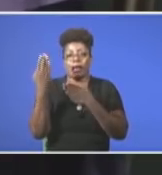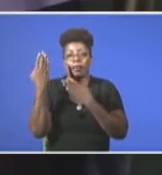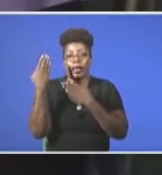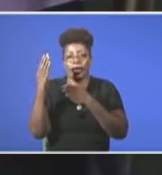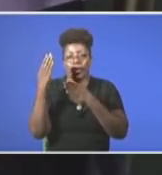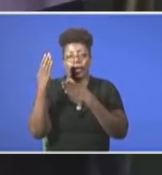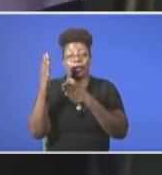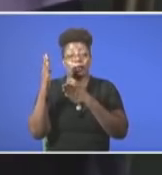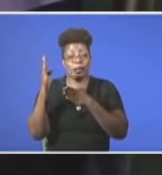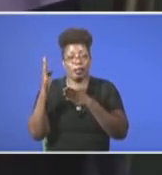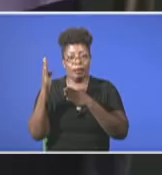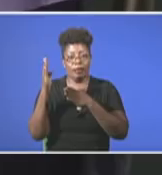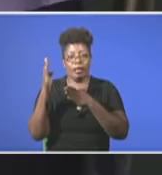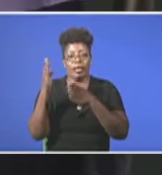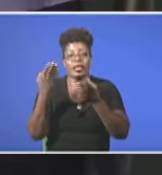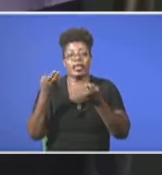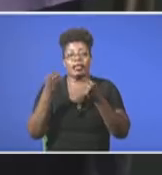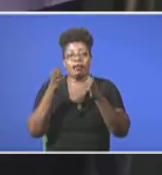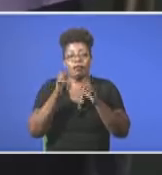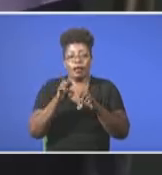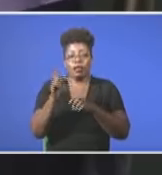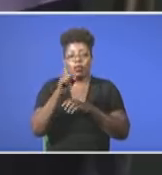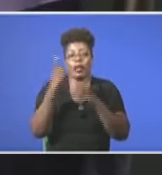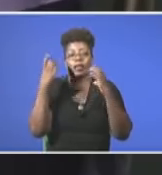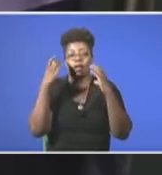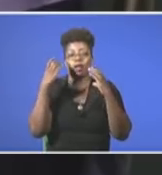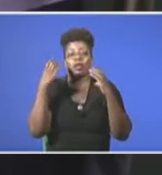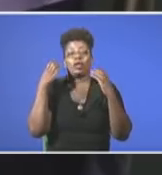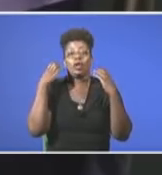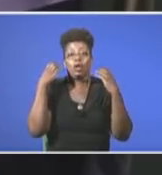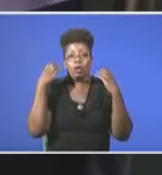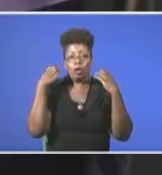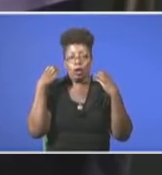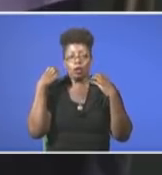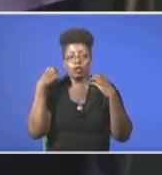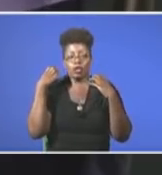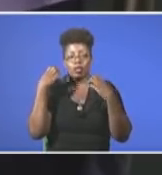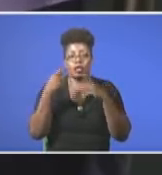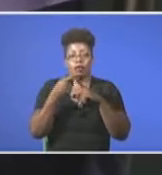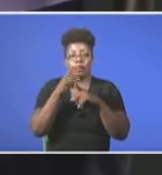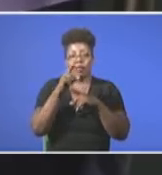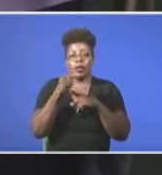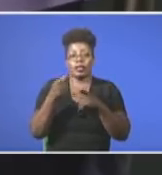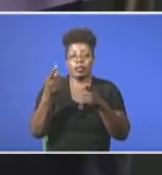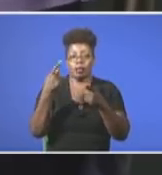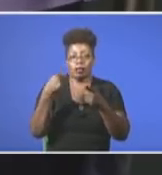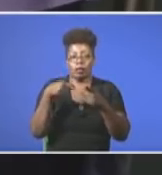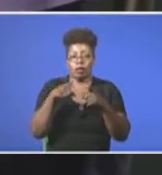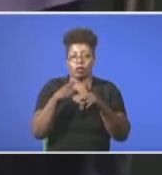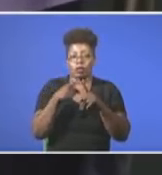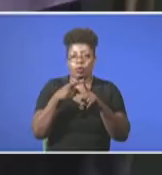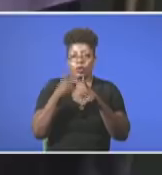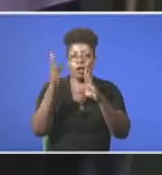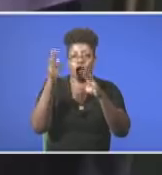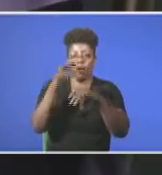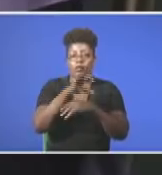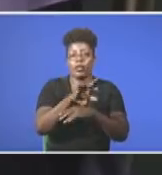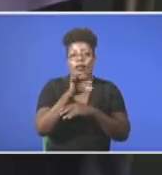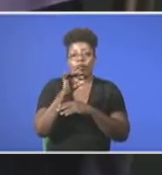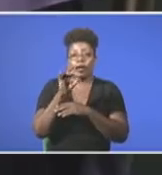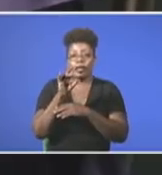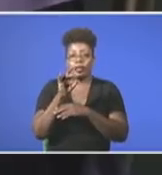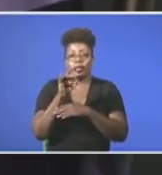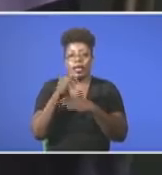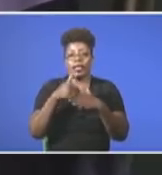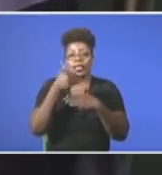event where coaches from the U.S. would attend, and they would hopefully find